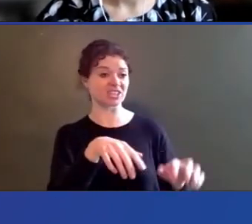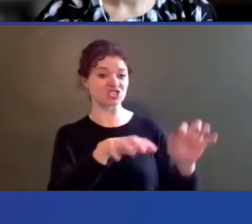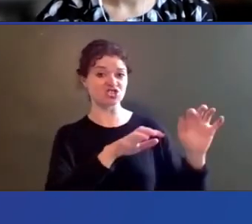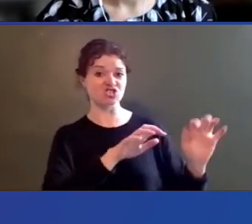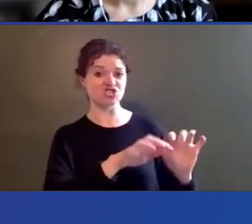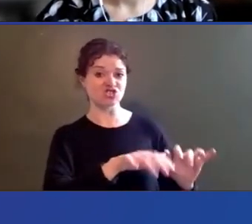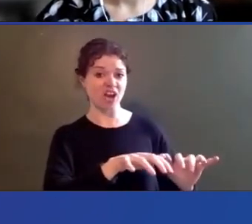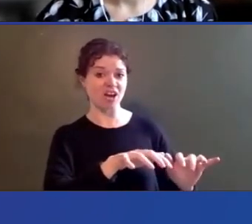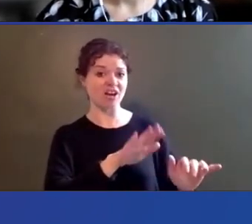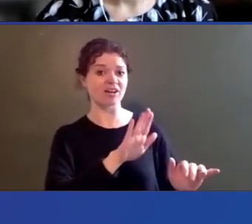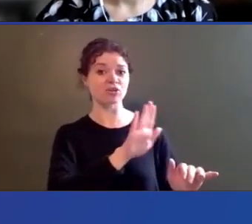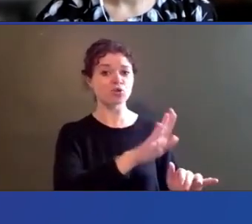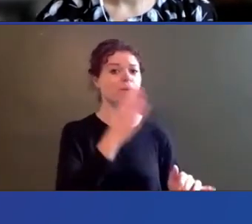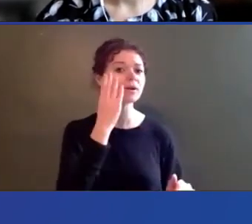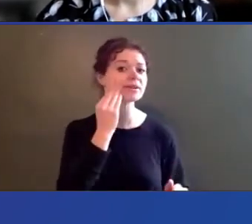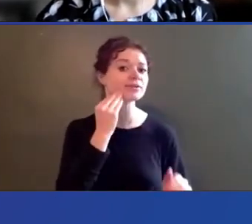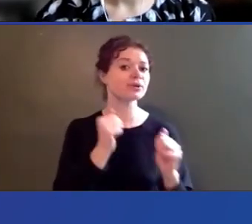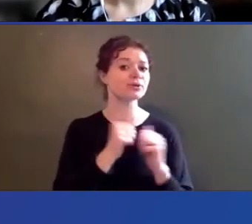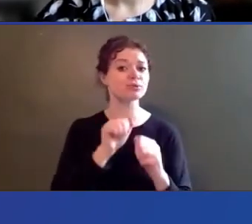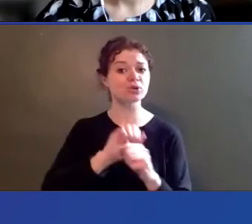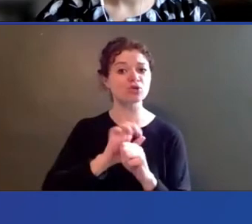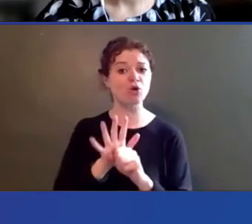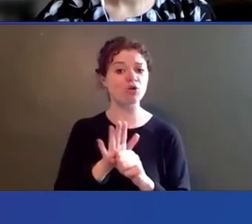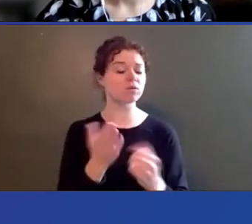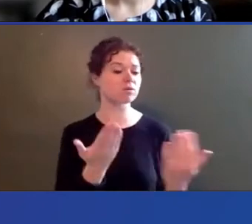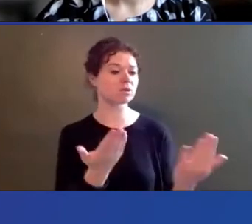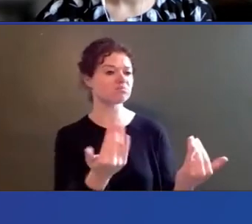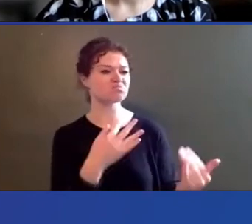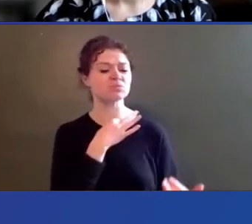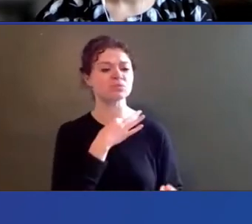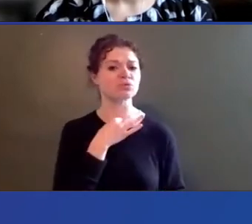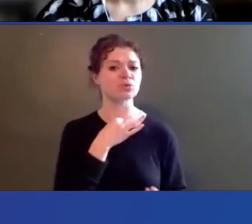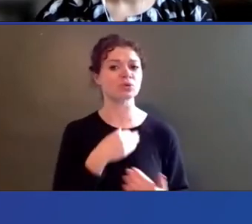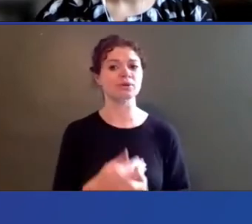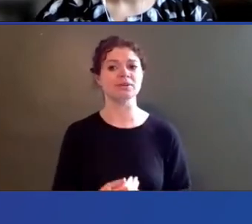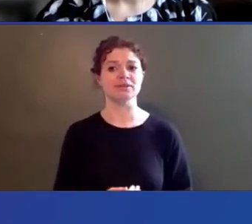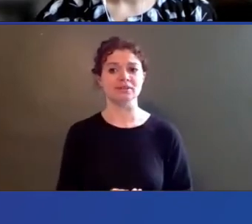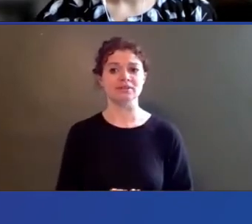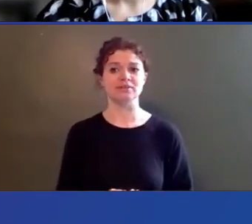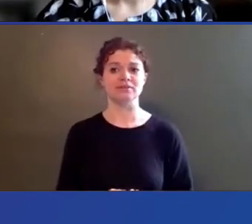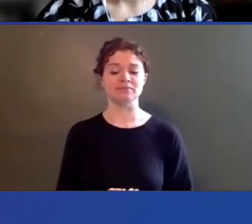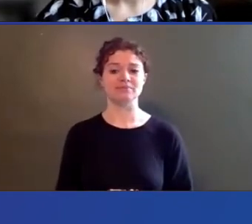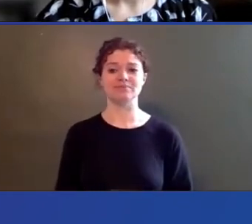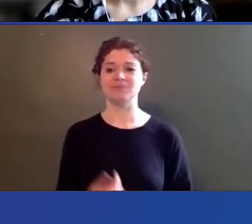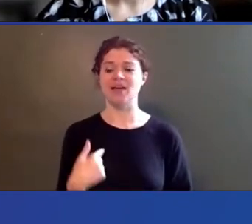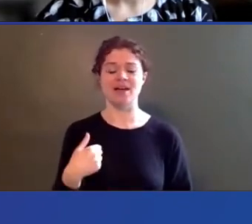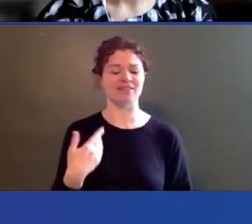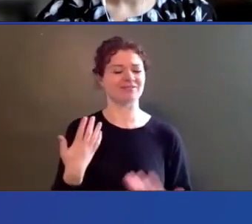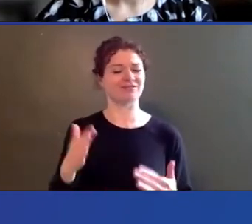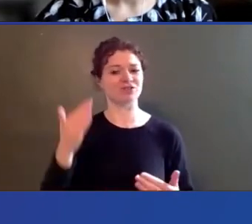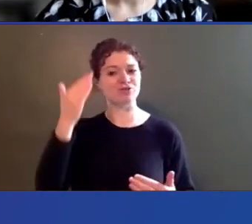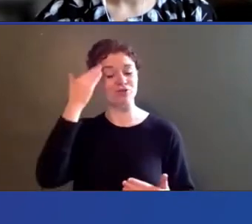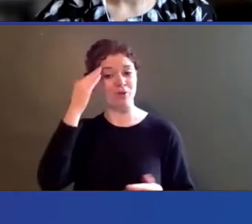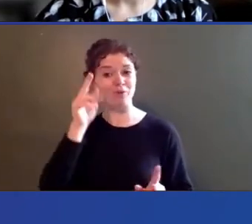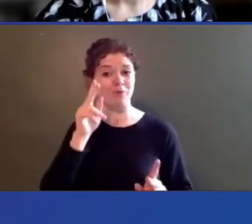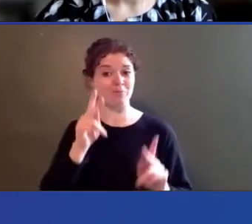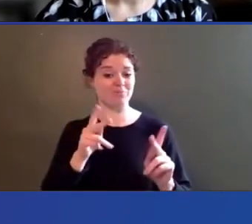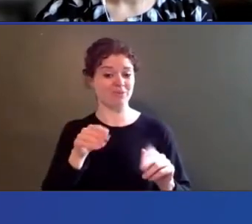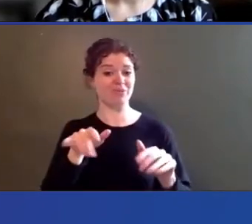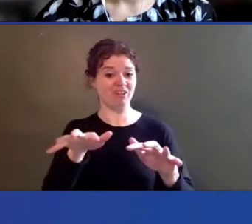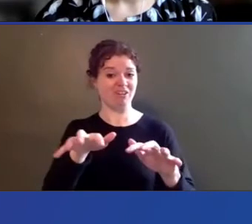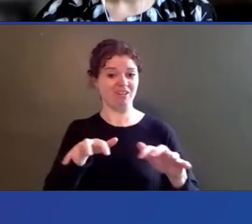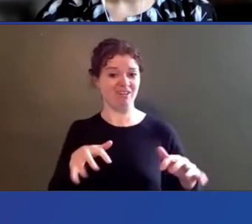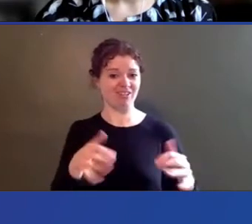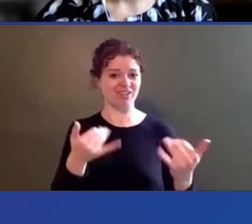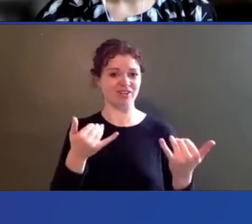the Q&A. Because this is, I know that people watching this are folks who have